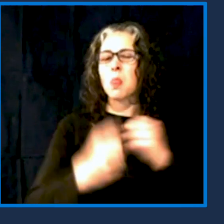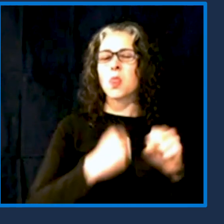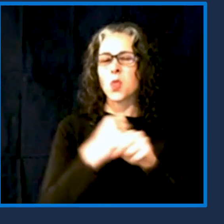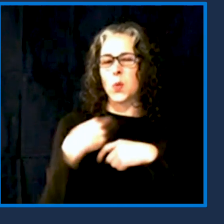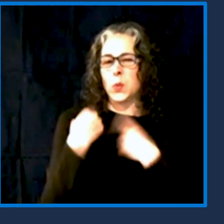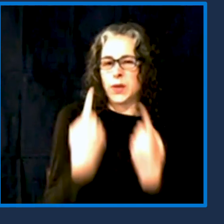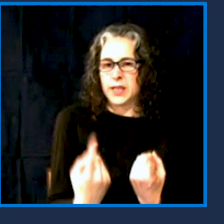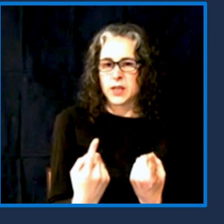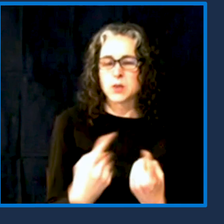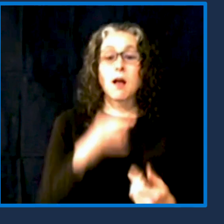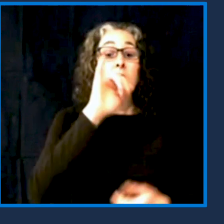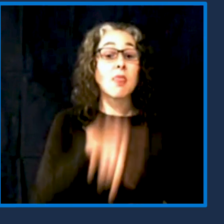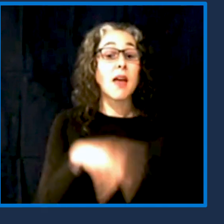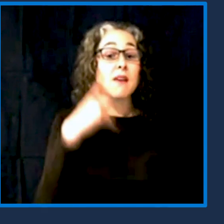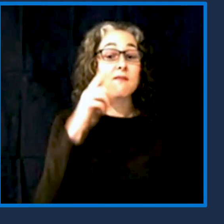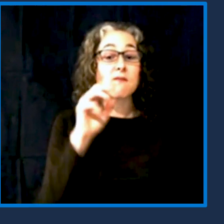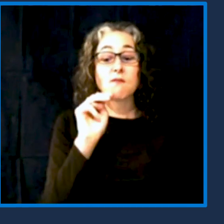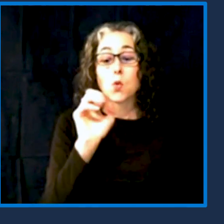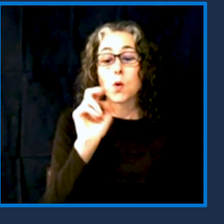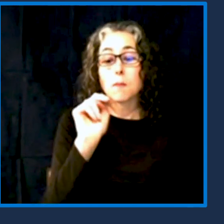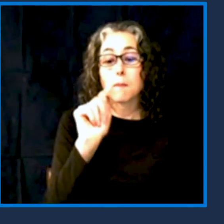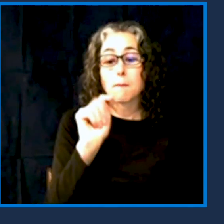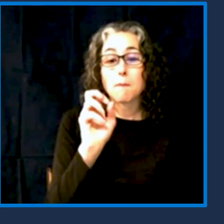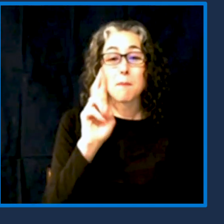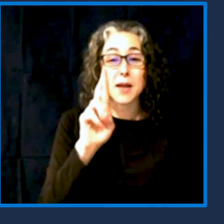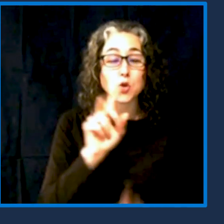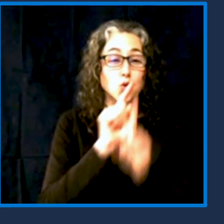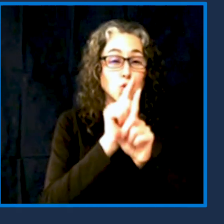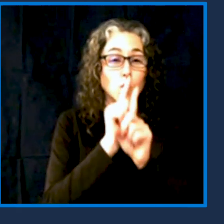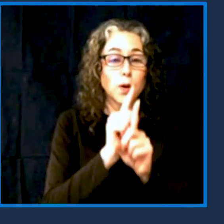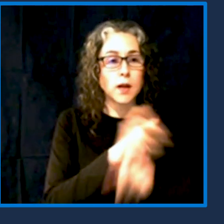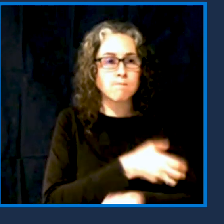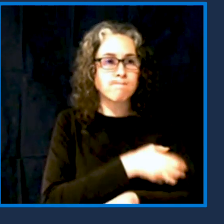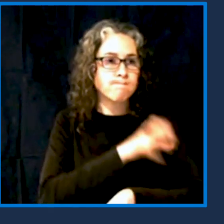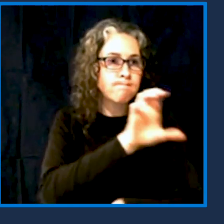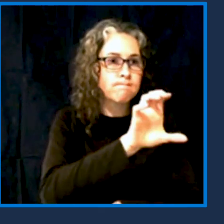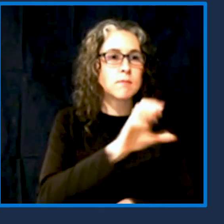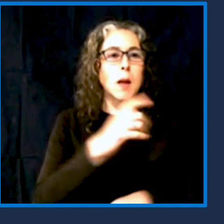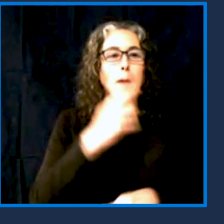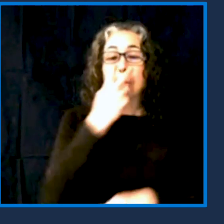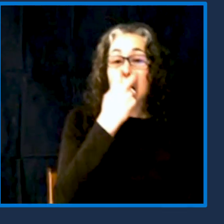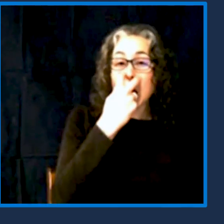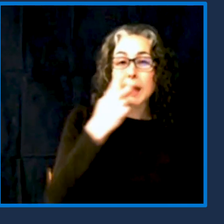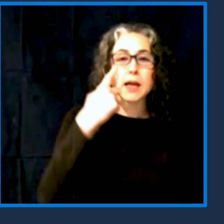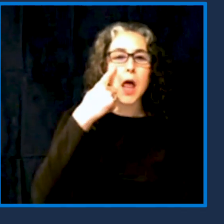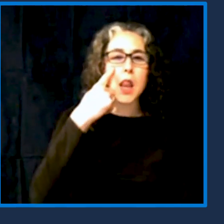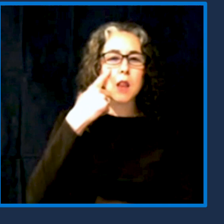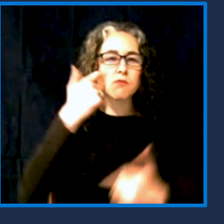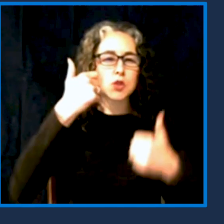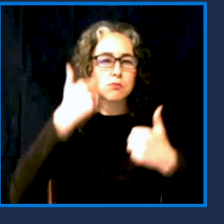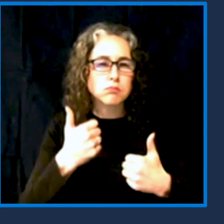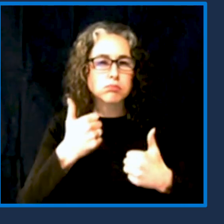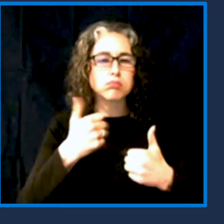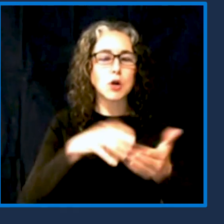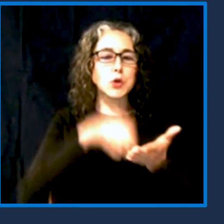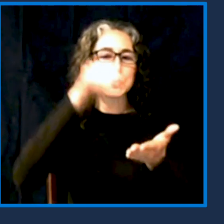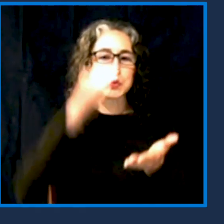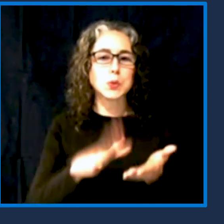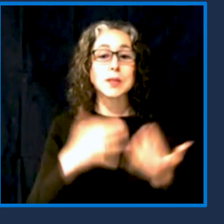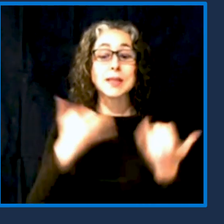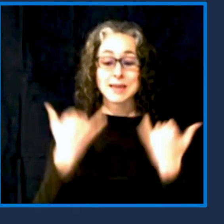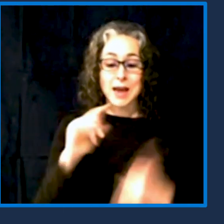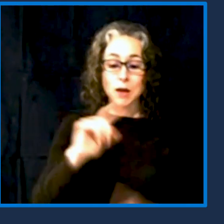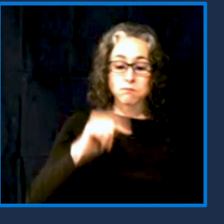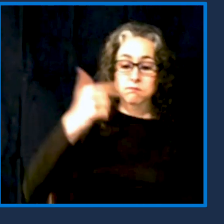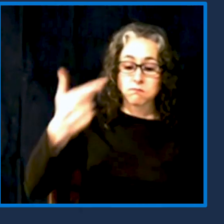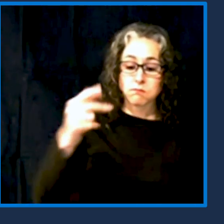is in mentoring and enabling blind and low vision students. I'm going to hand it off to Kiran